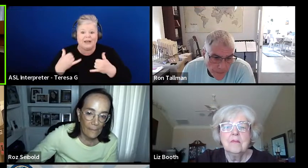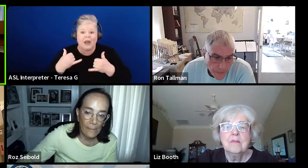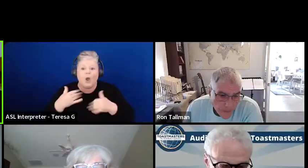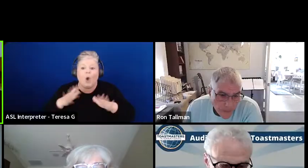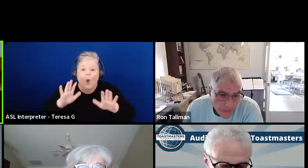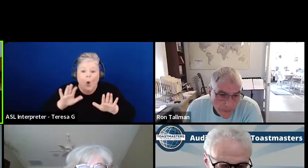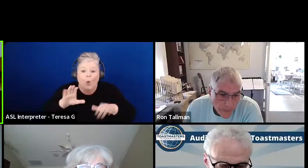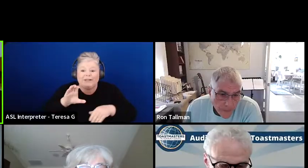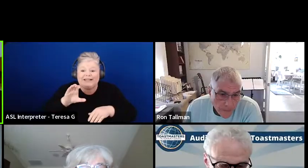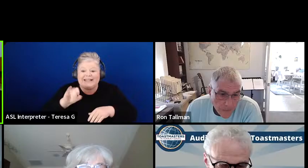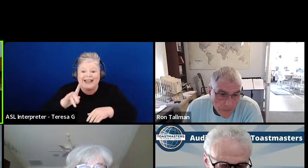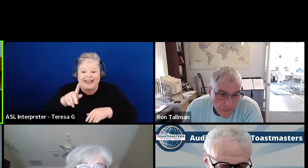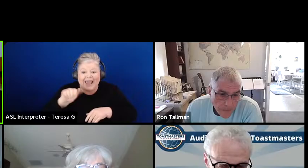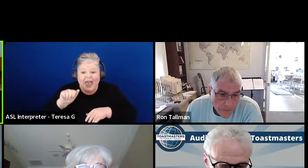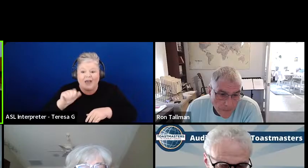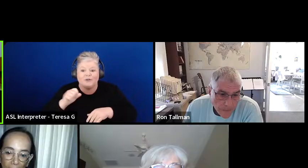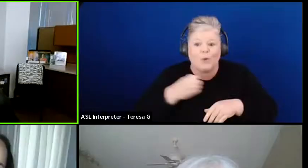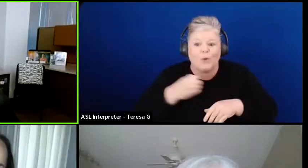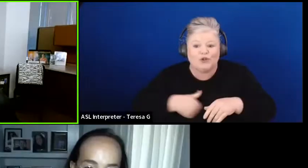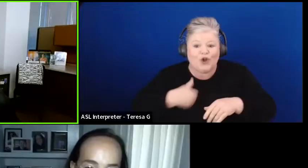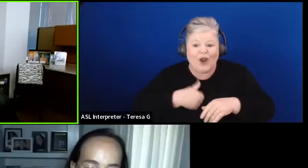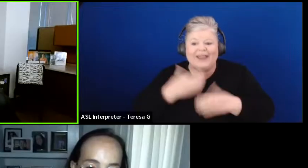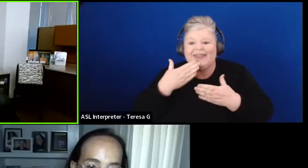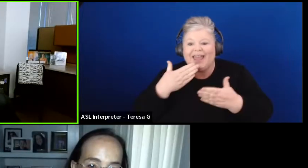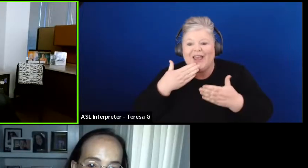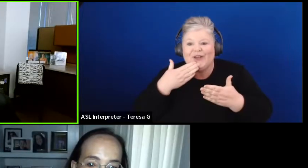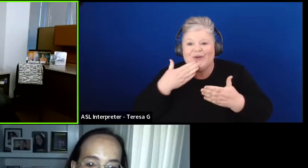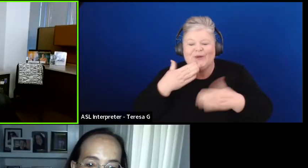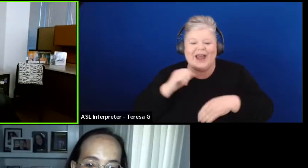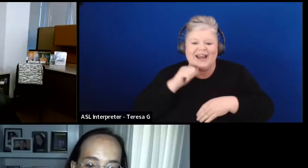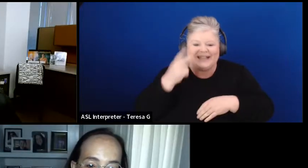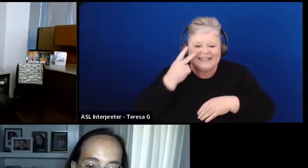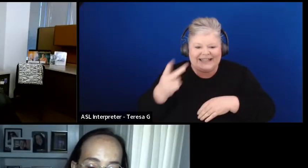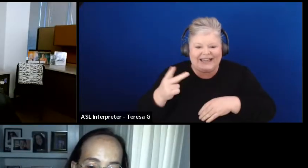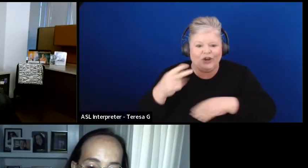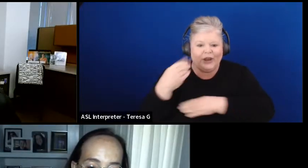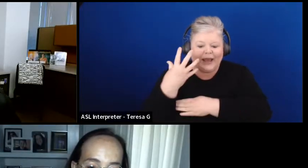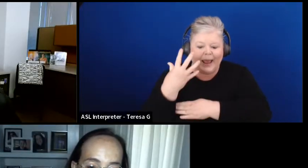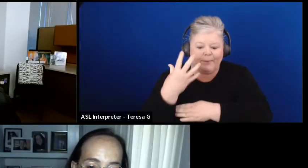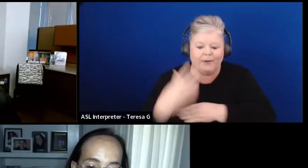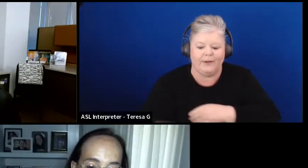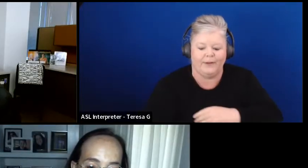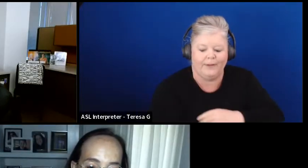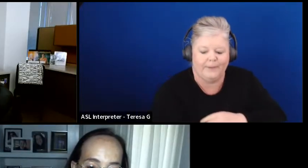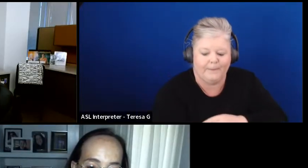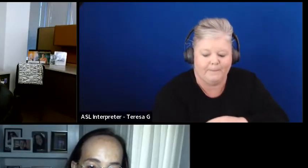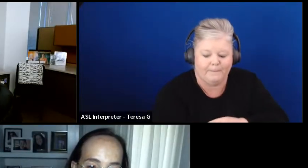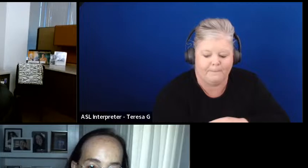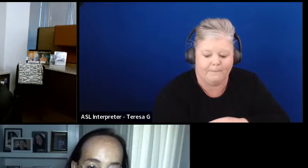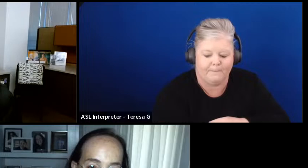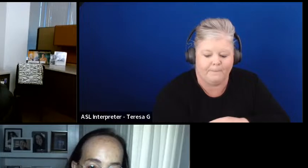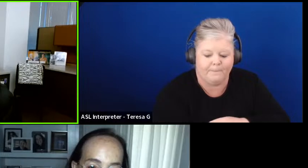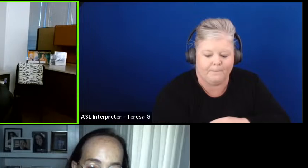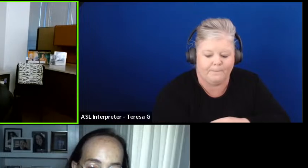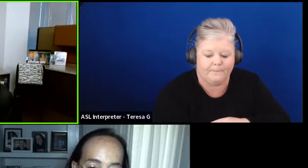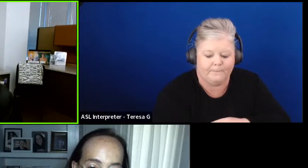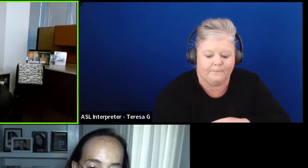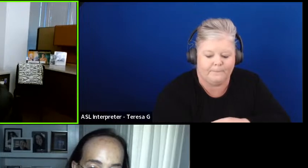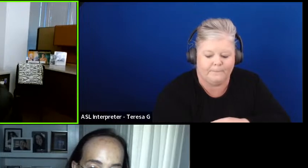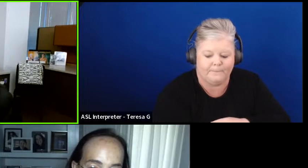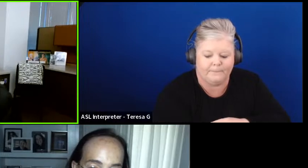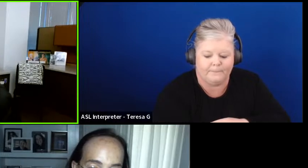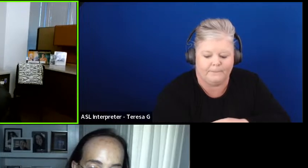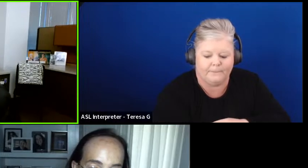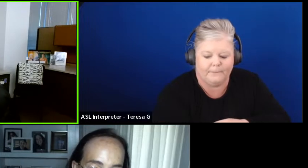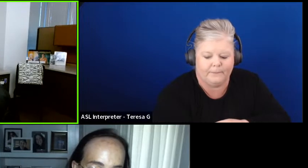so sorry. Cynthia is here. Thank you, Michelle. I didn't see her camera. Yes, Cynthia? I'm here. Thank I don't you. know why it's turned off.